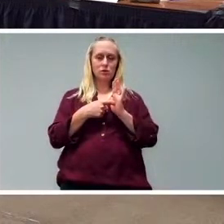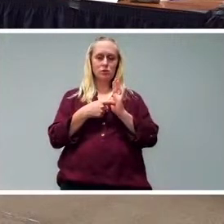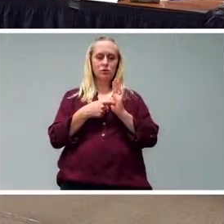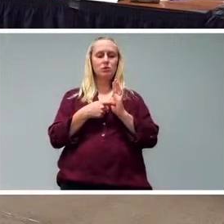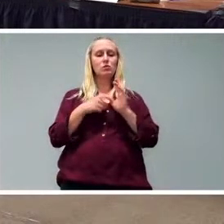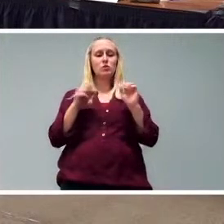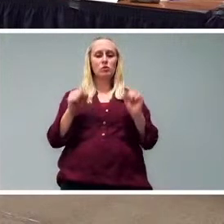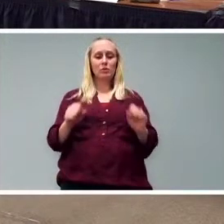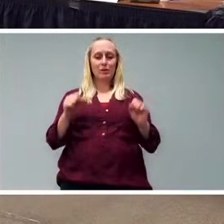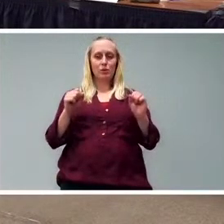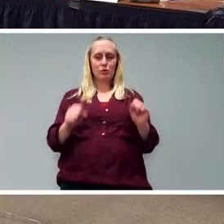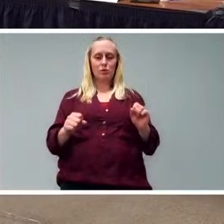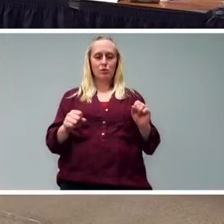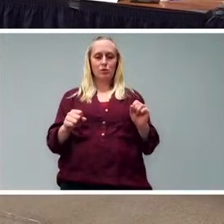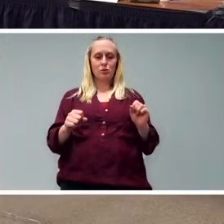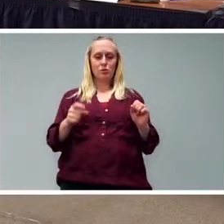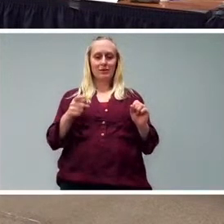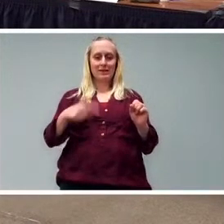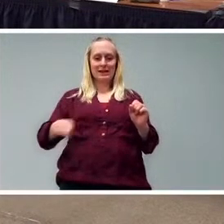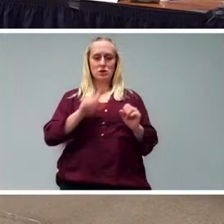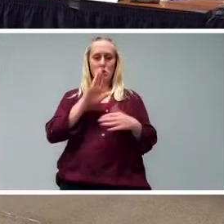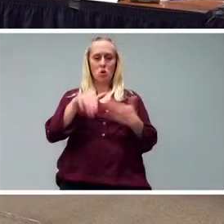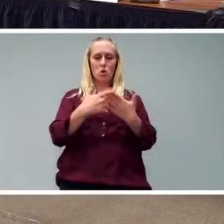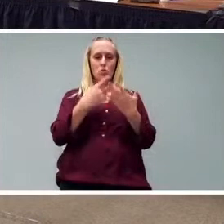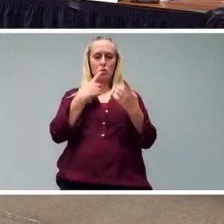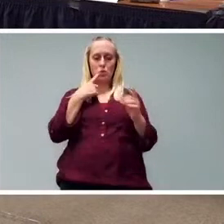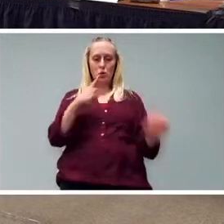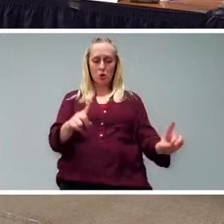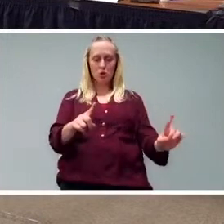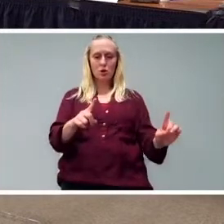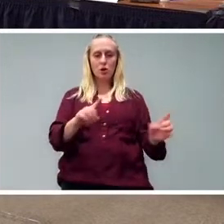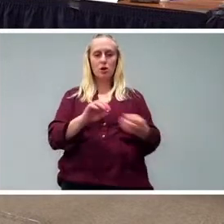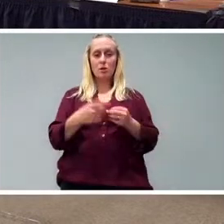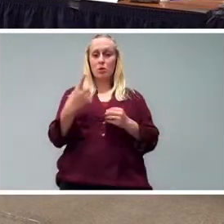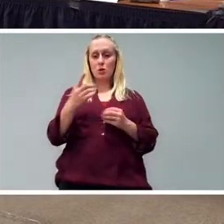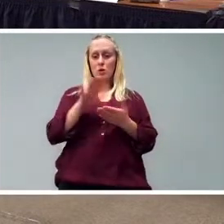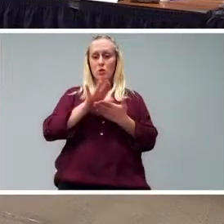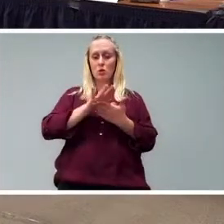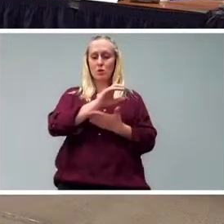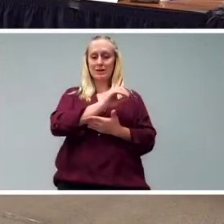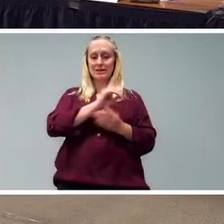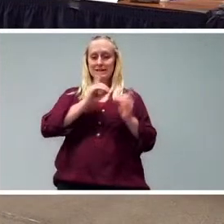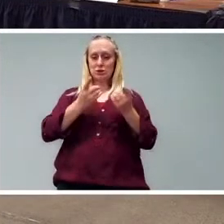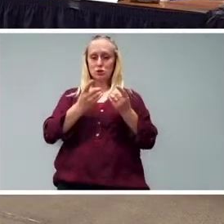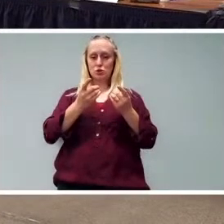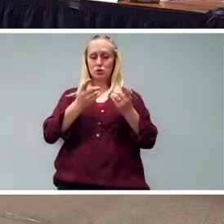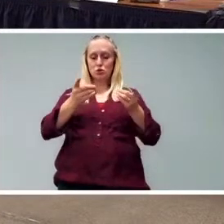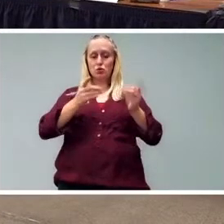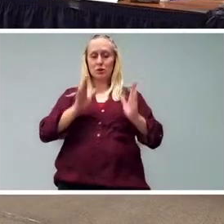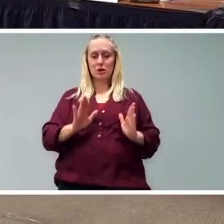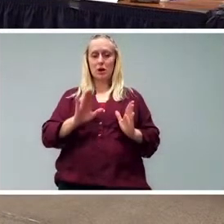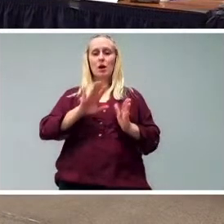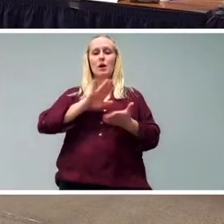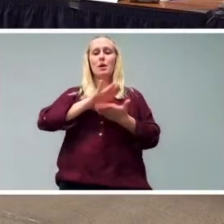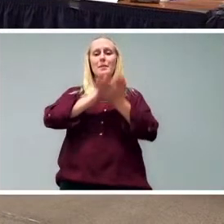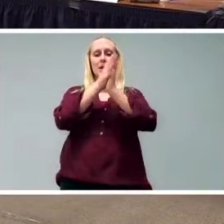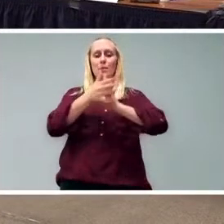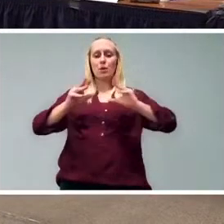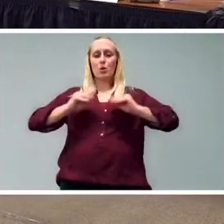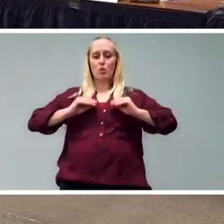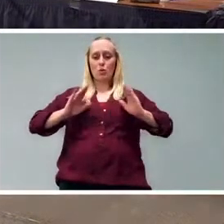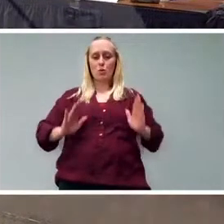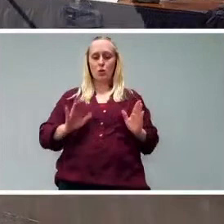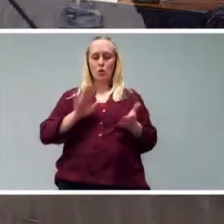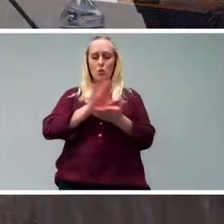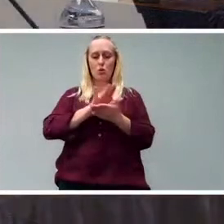for this all to work. And number one is the school district becomes the owner of the property. The school district